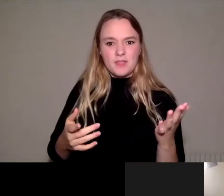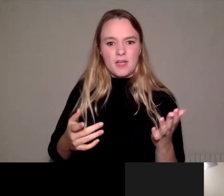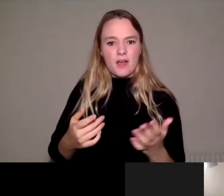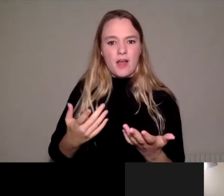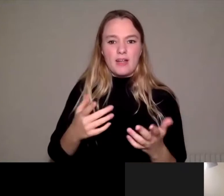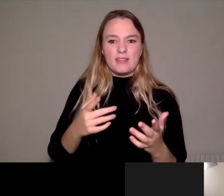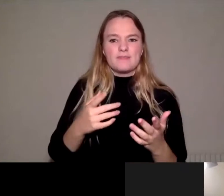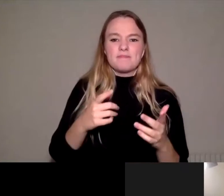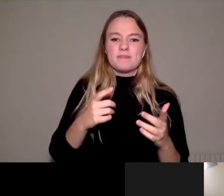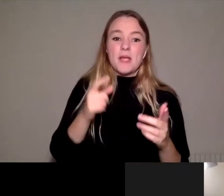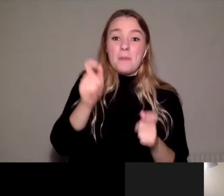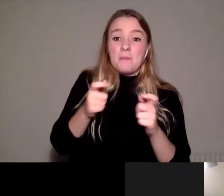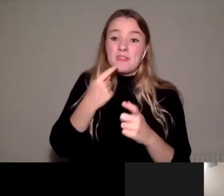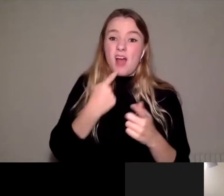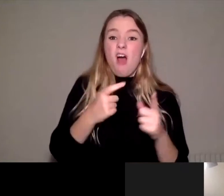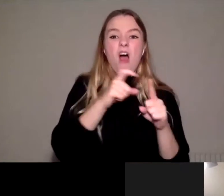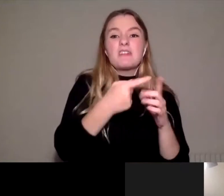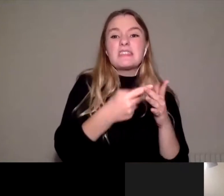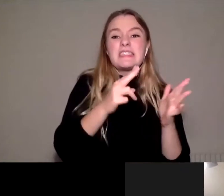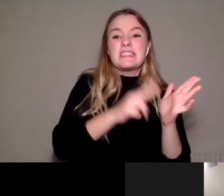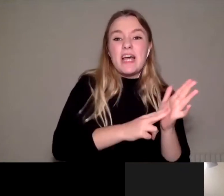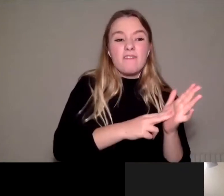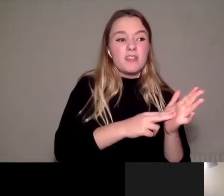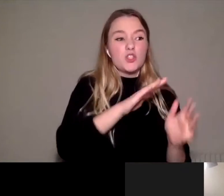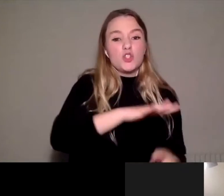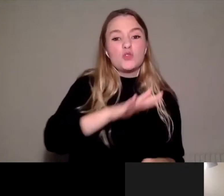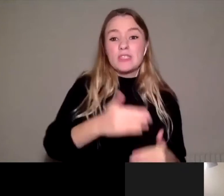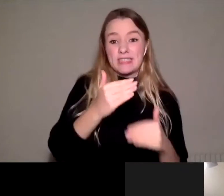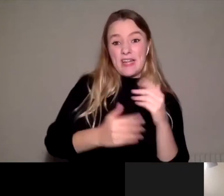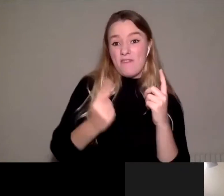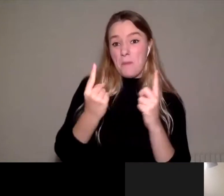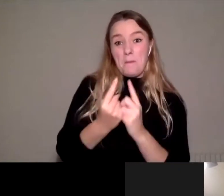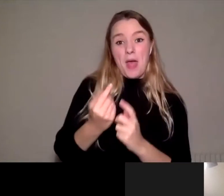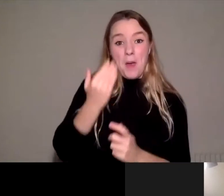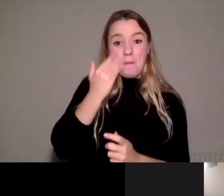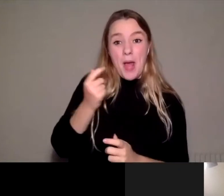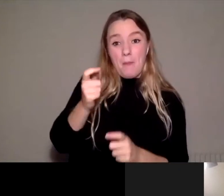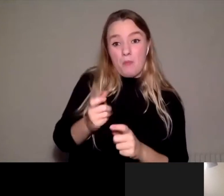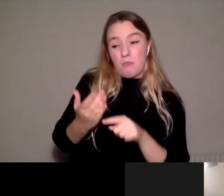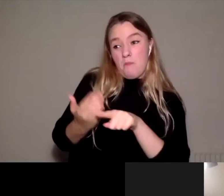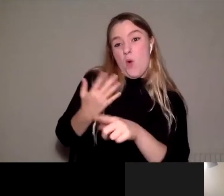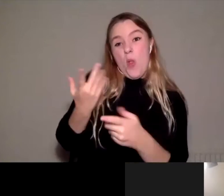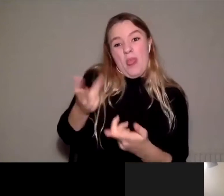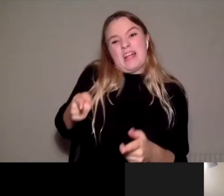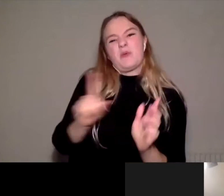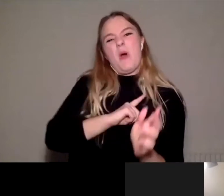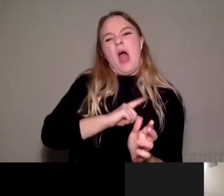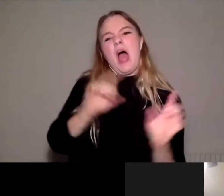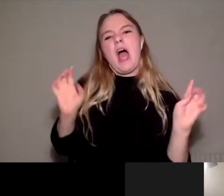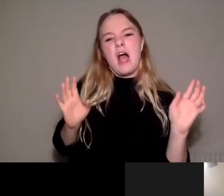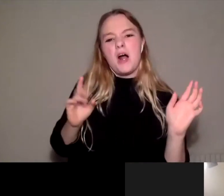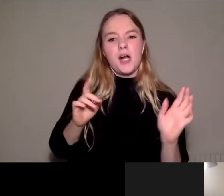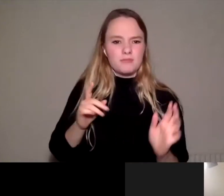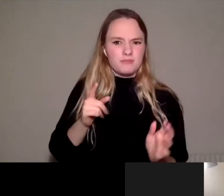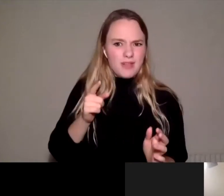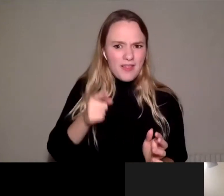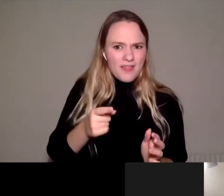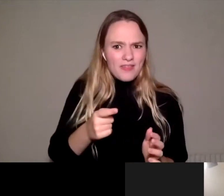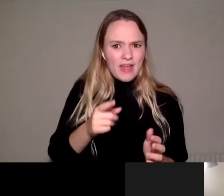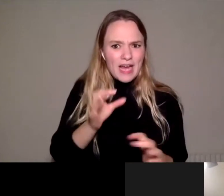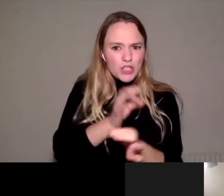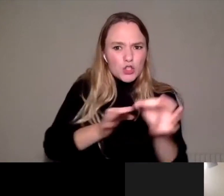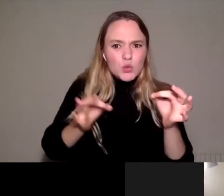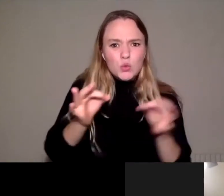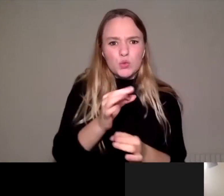at that particular school hadn't come across Black people. So it's that's not an acceptable excuse at all. So that's